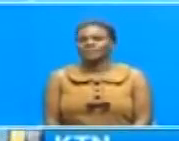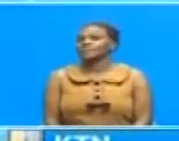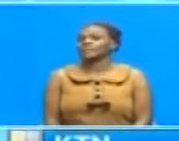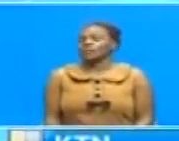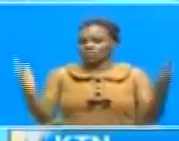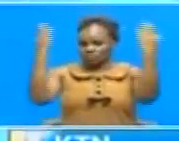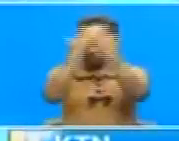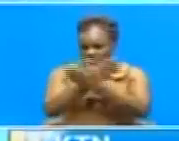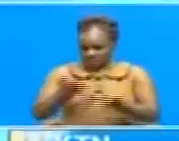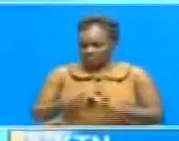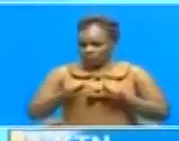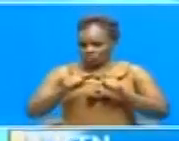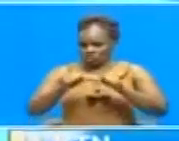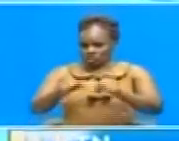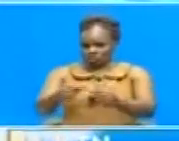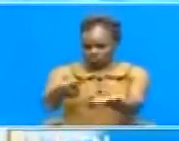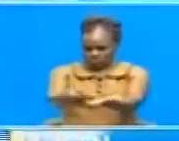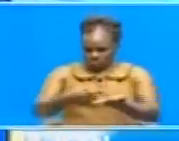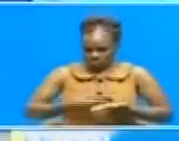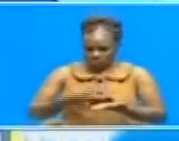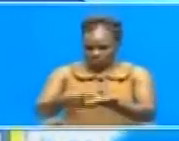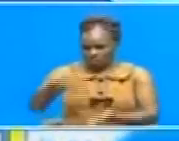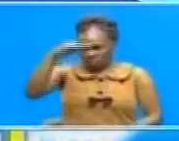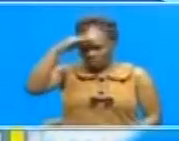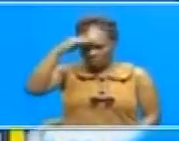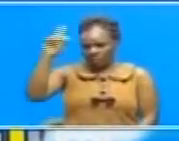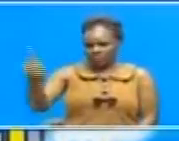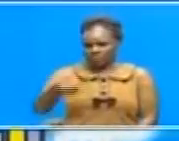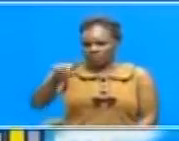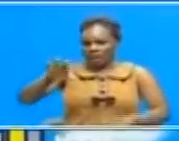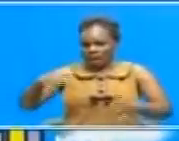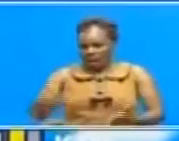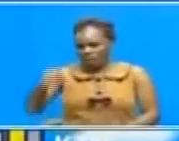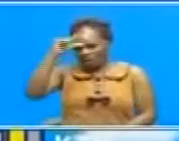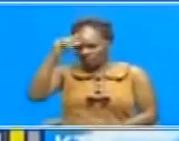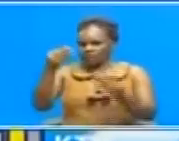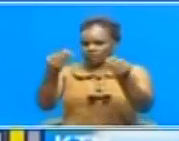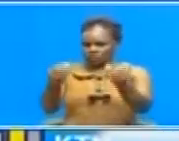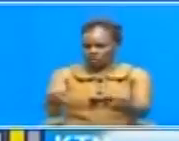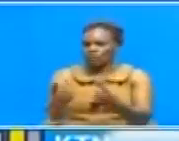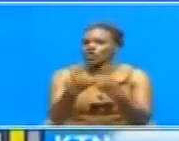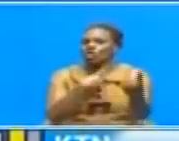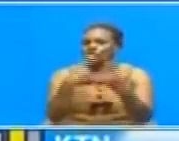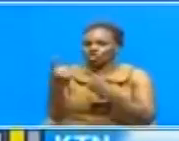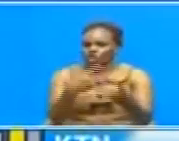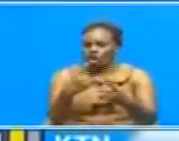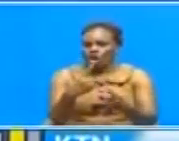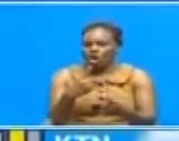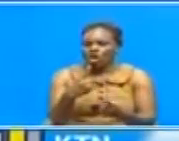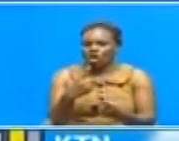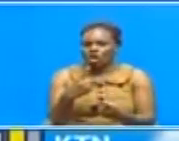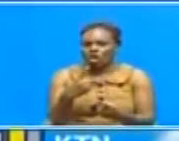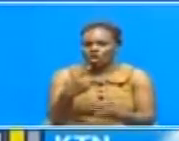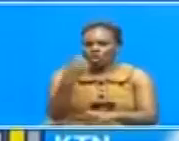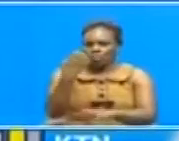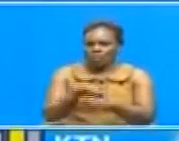Well, tonight, as we continue this discussion on illicit brew and how the government is handling the situation, we speak to Ferdinand Waititu,